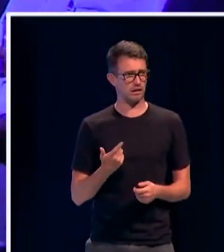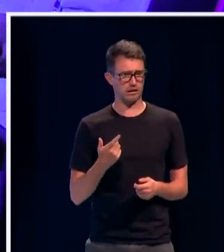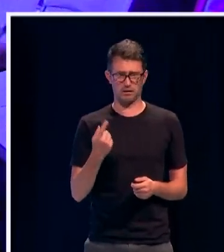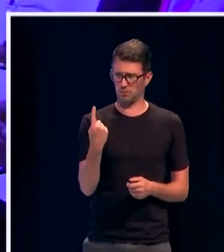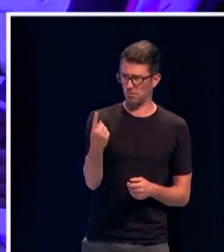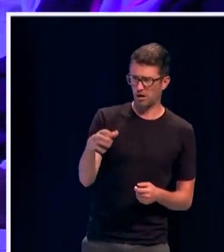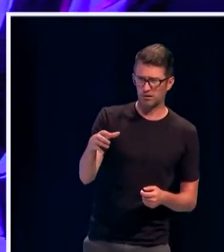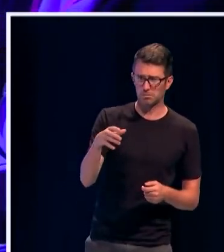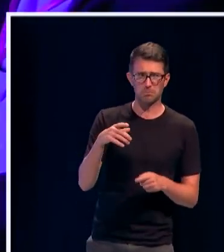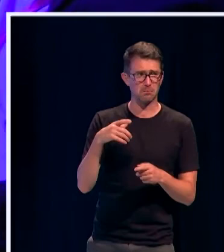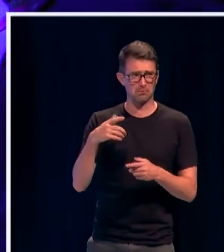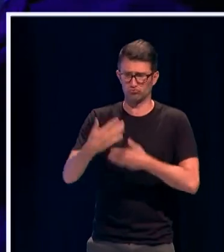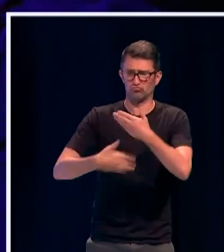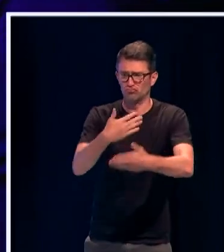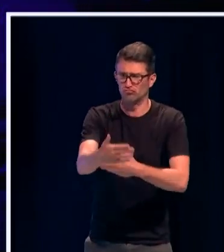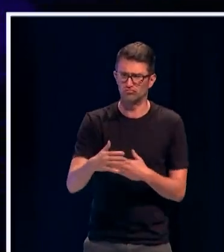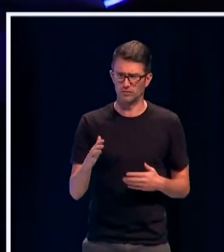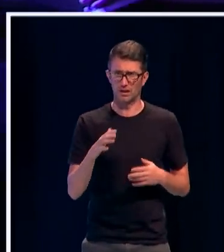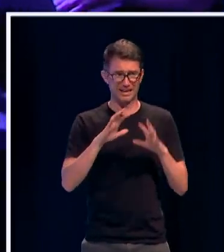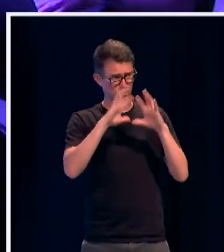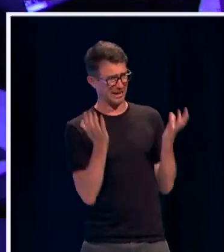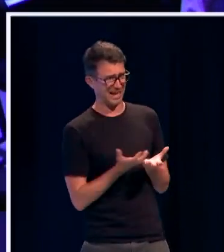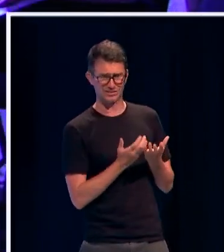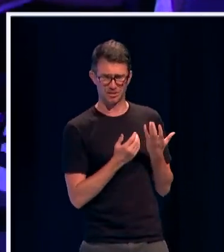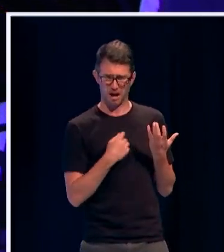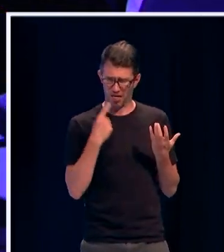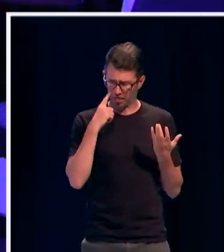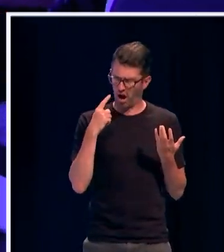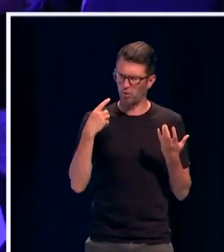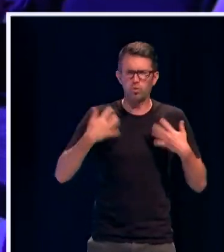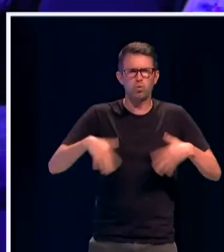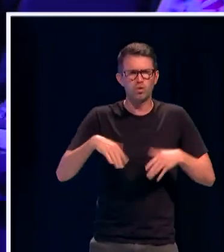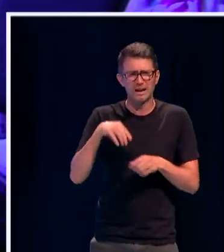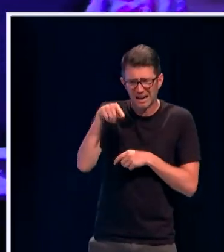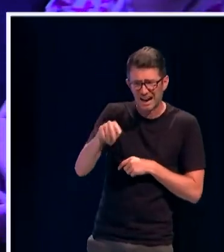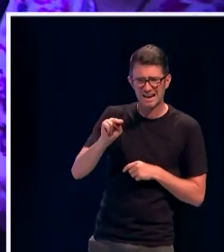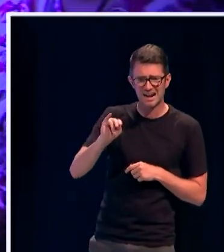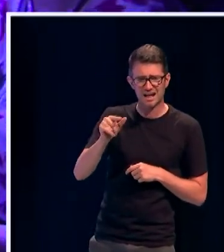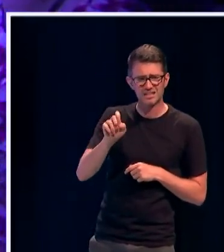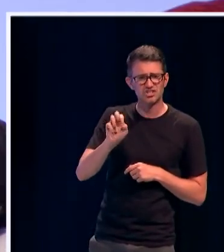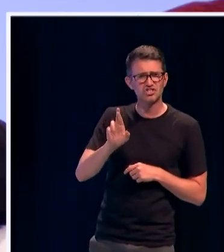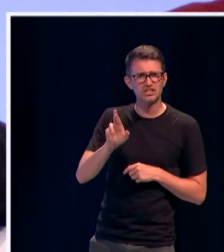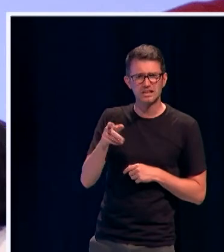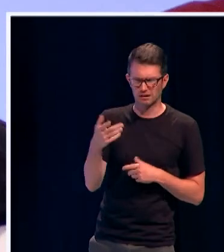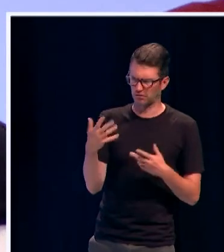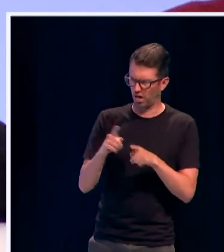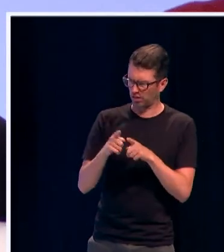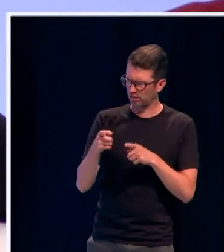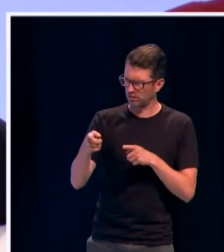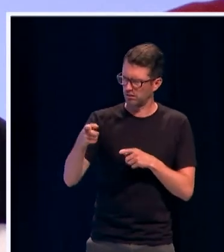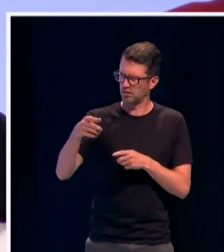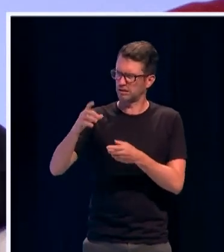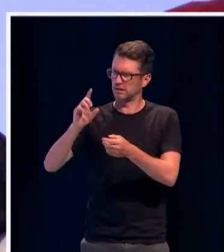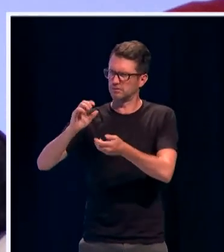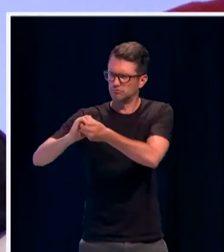the first time that you really see that you can have an influence on what